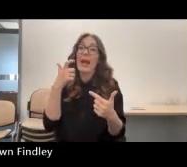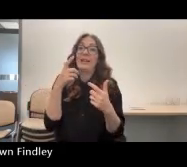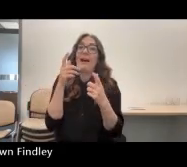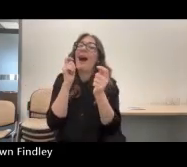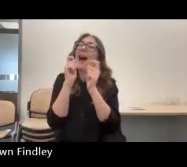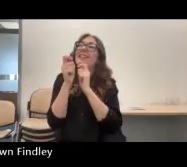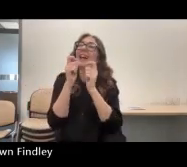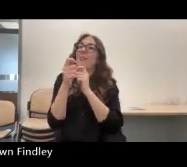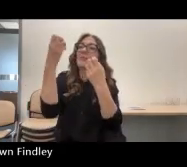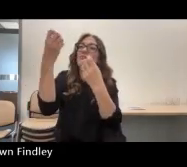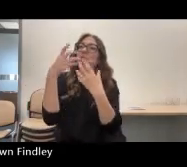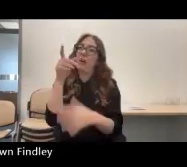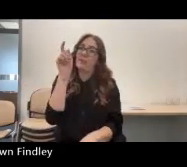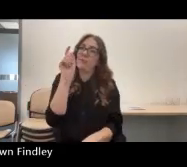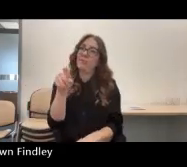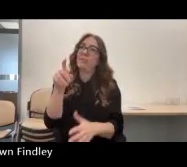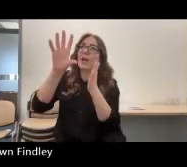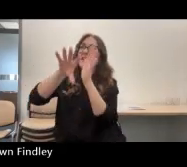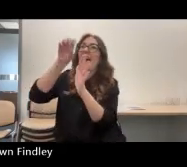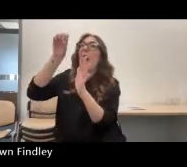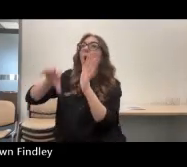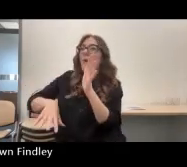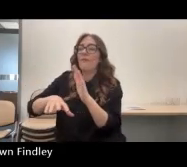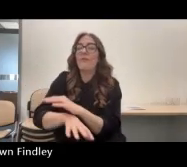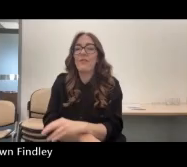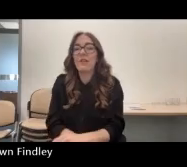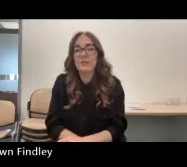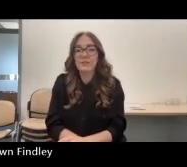but keep the brightness on full.